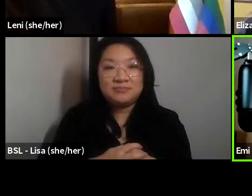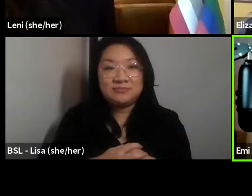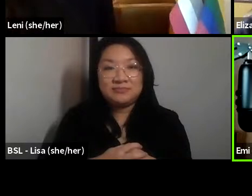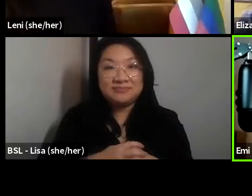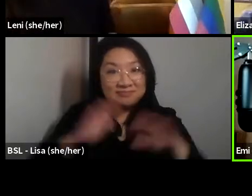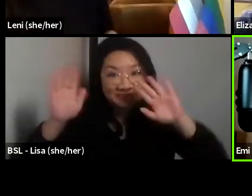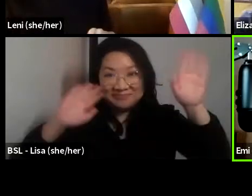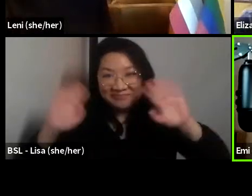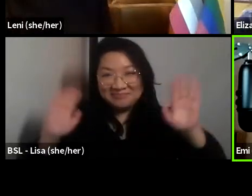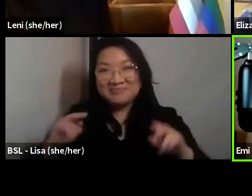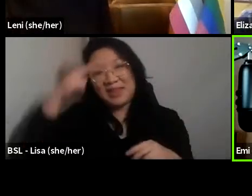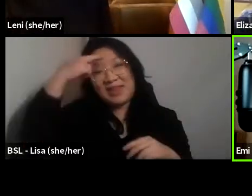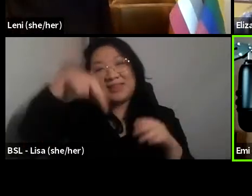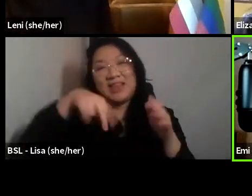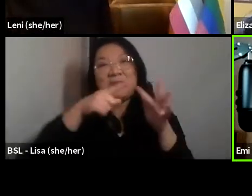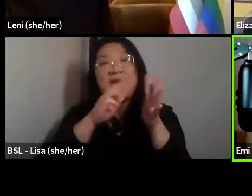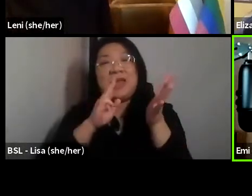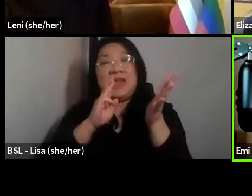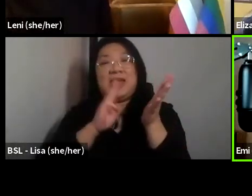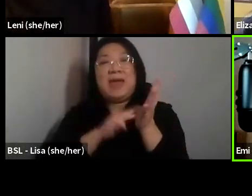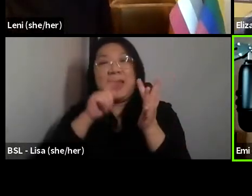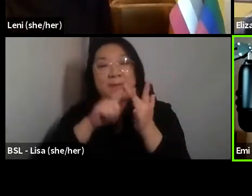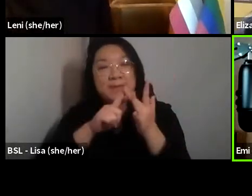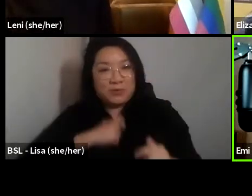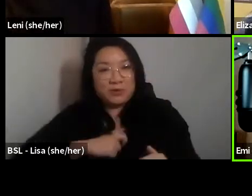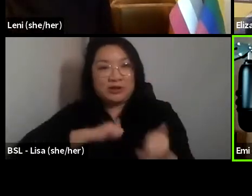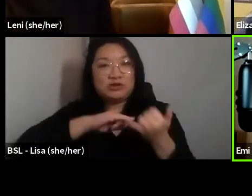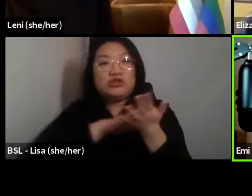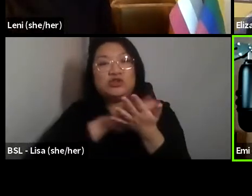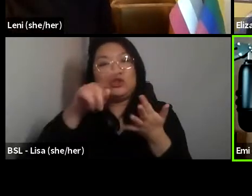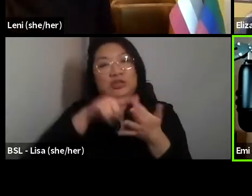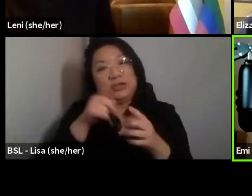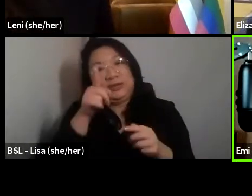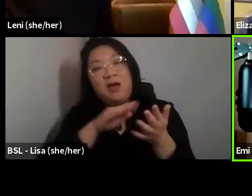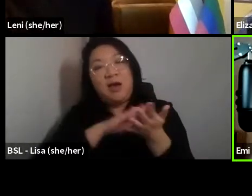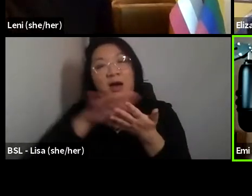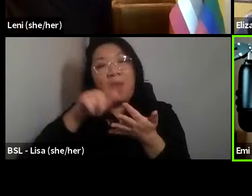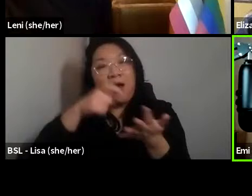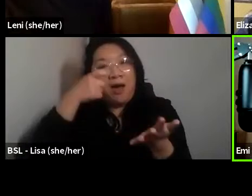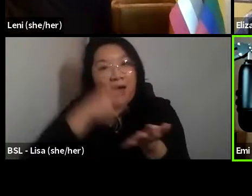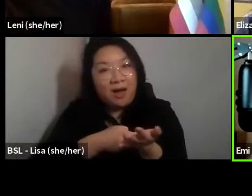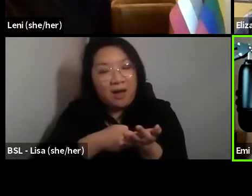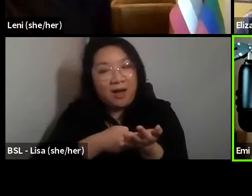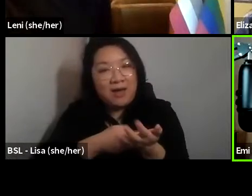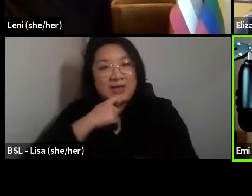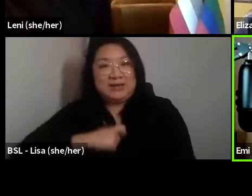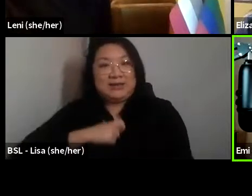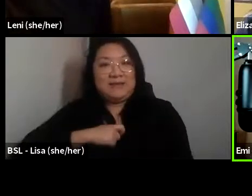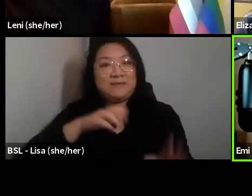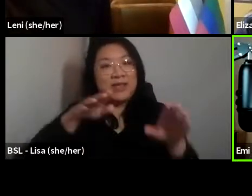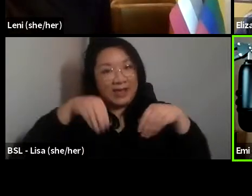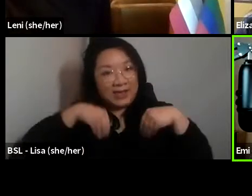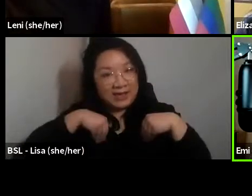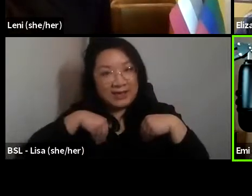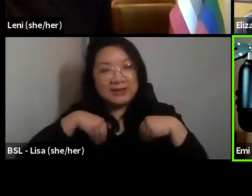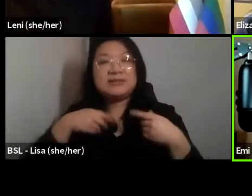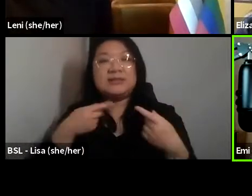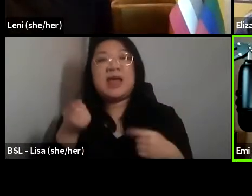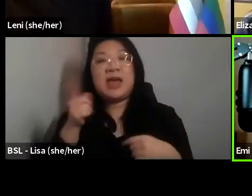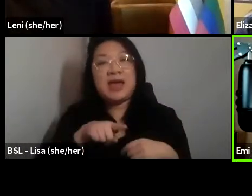Hiya, my name is Emmy Salida. My pronouns are she and her. I identify as asexual